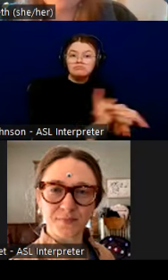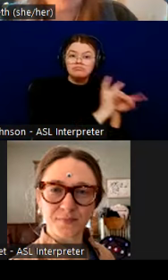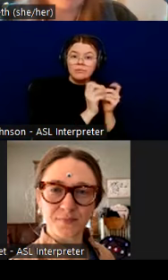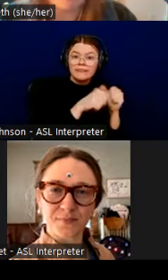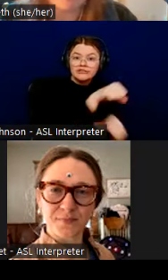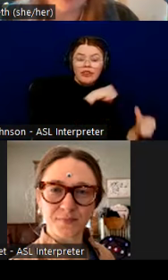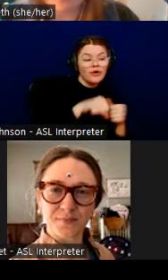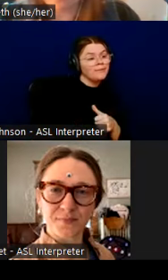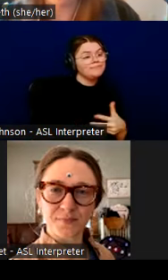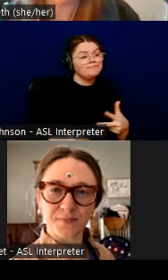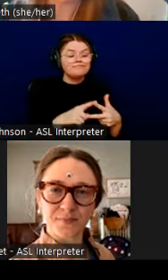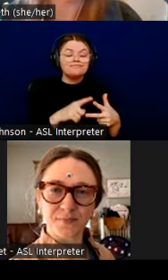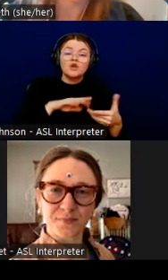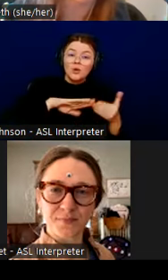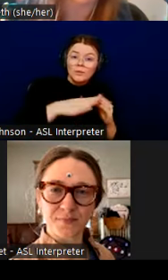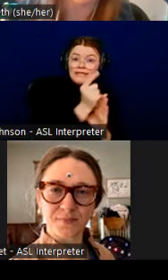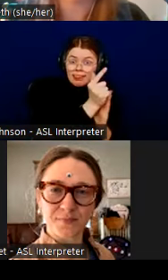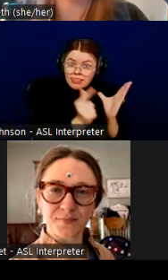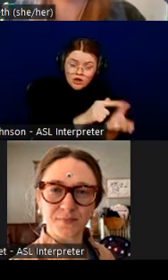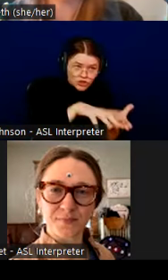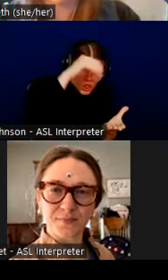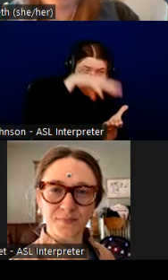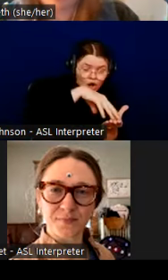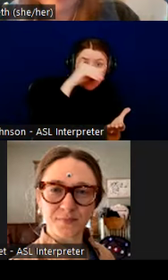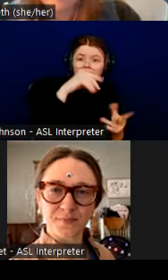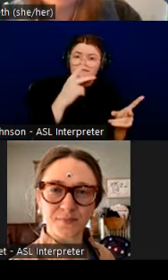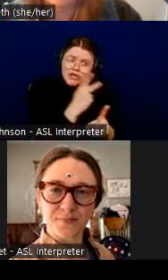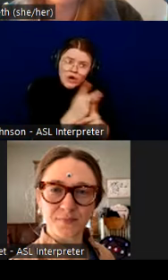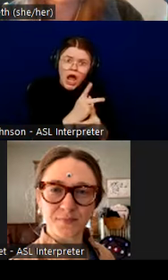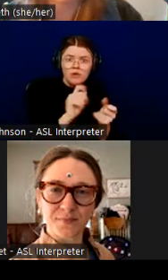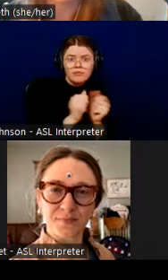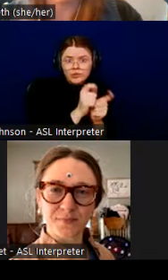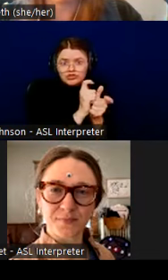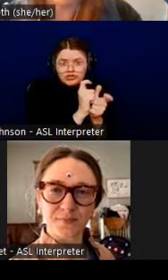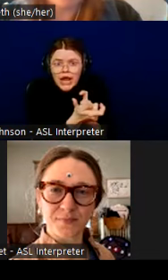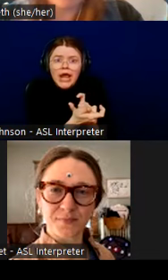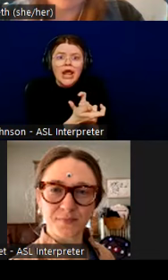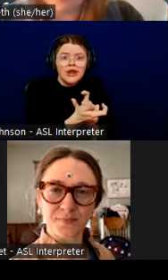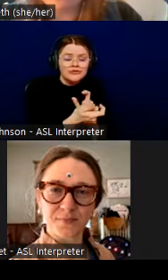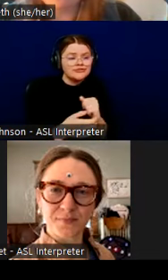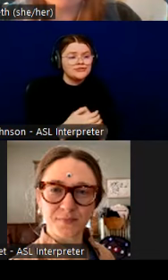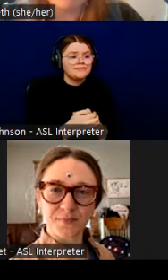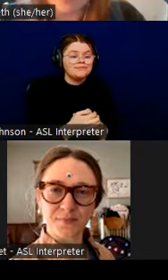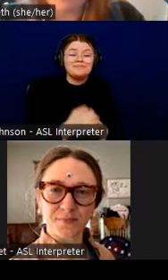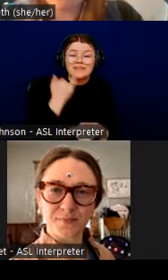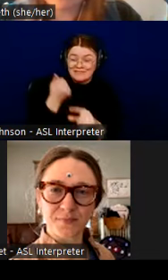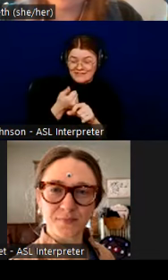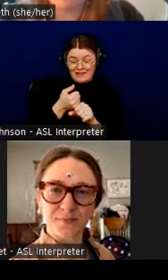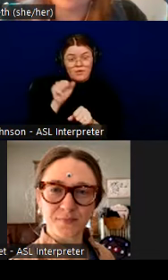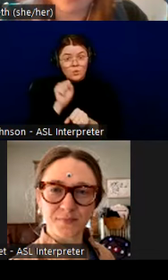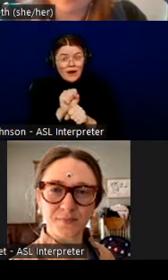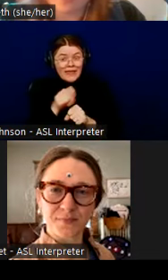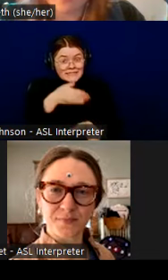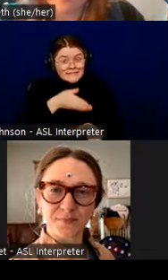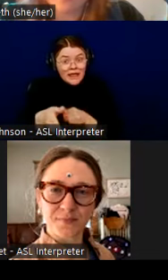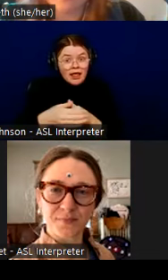laws, figure out what efforts there are to change them or make them stronger. If you're in this field, meet other people